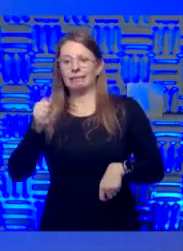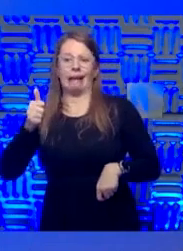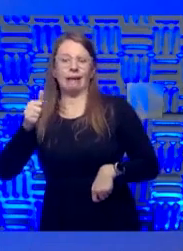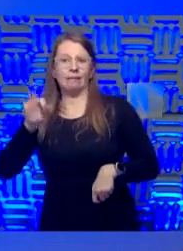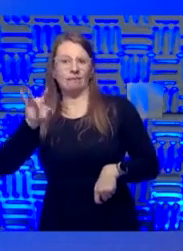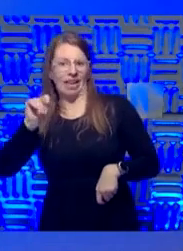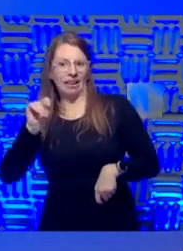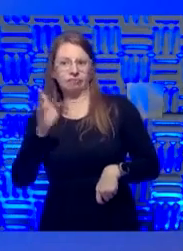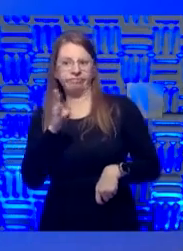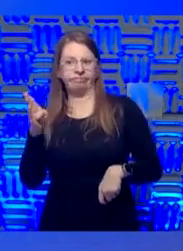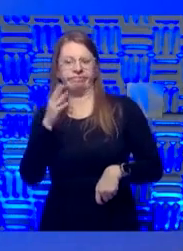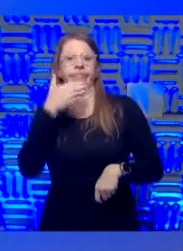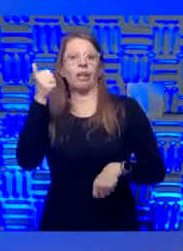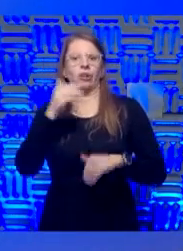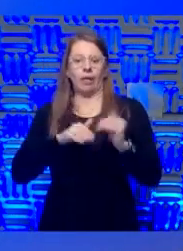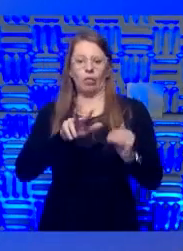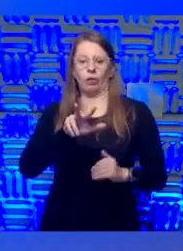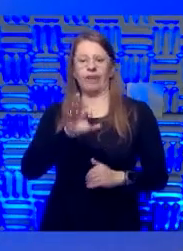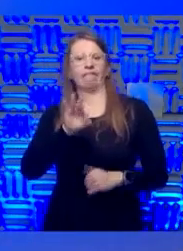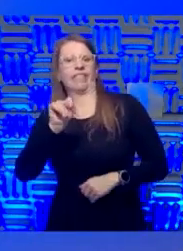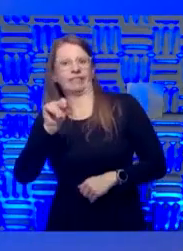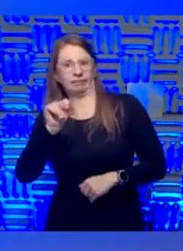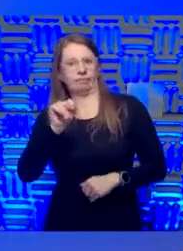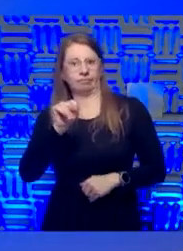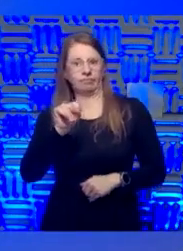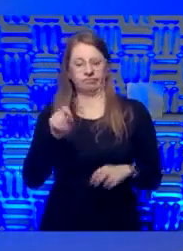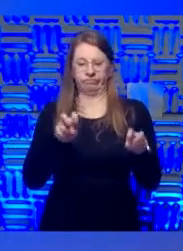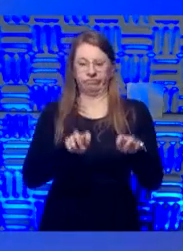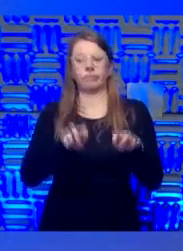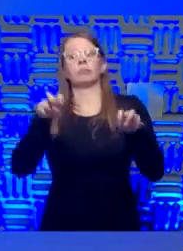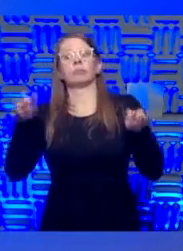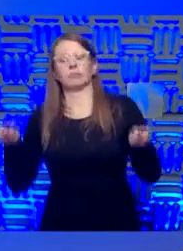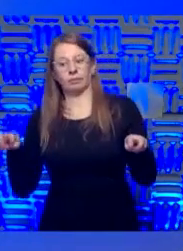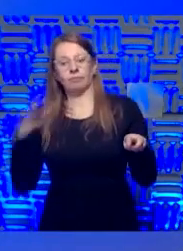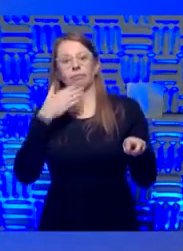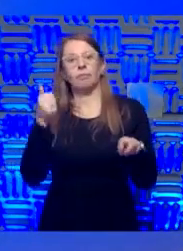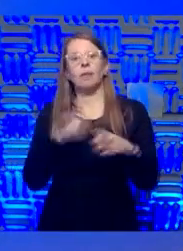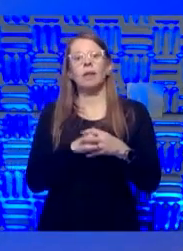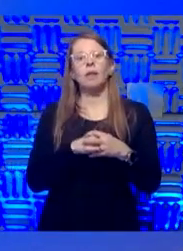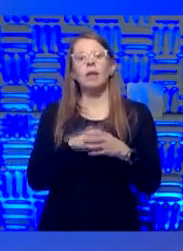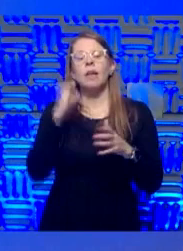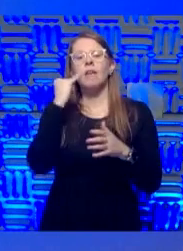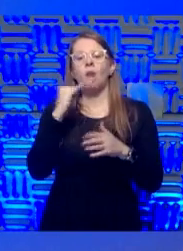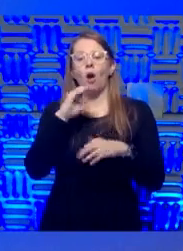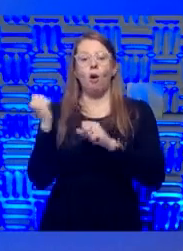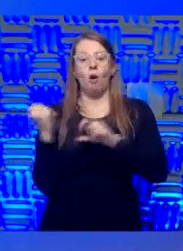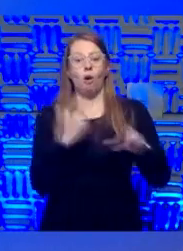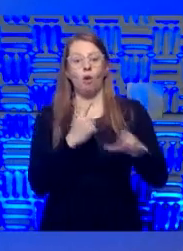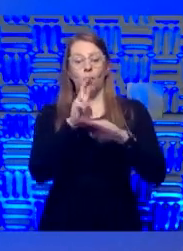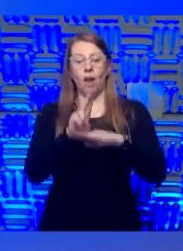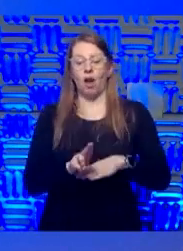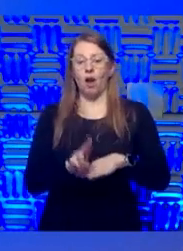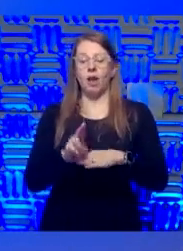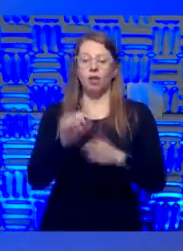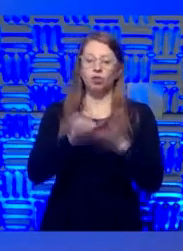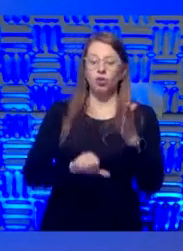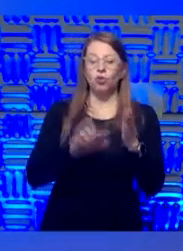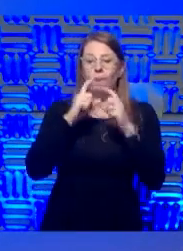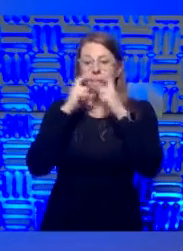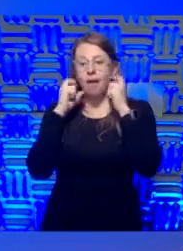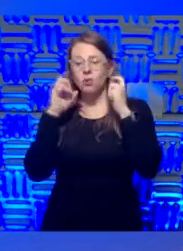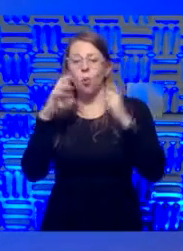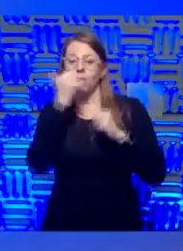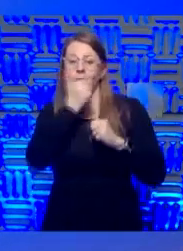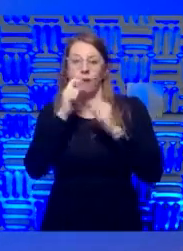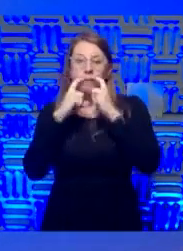much better than even the 3 feet. If everybody's wearing a cloth mask or a surgical mask, that's great, because we